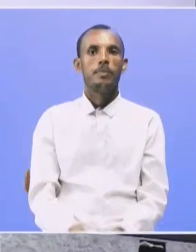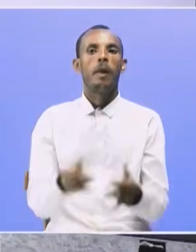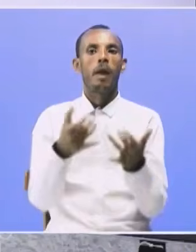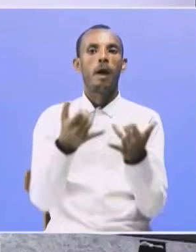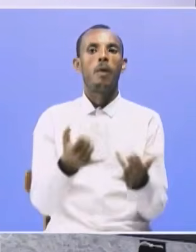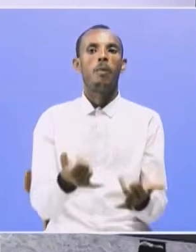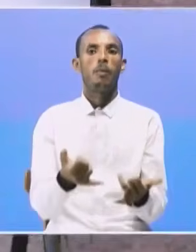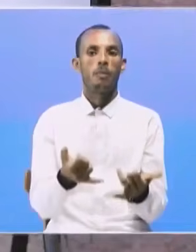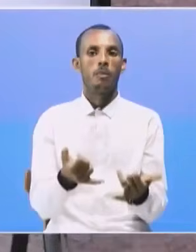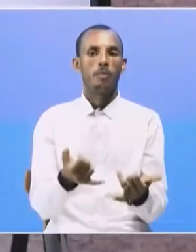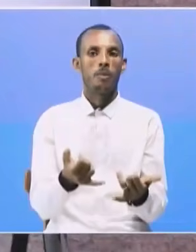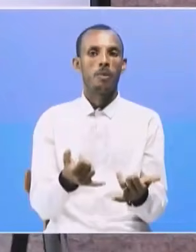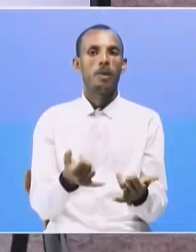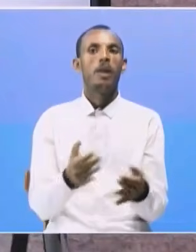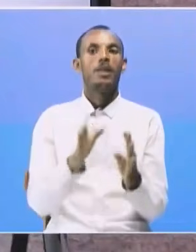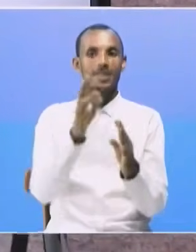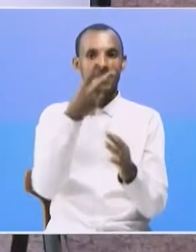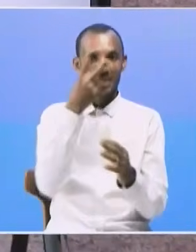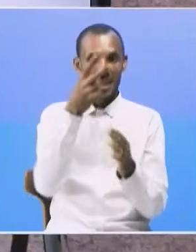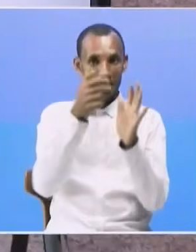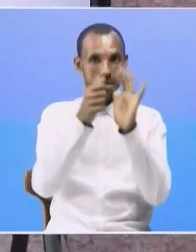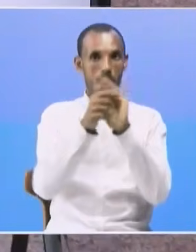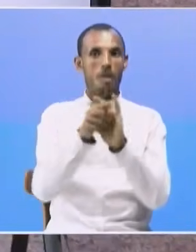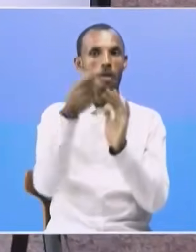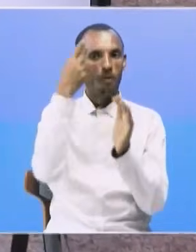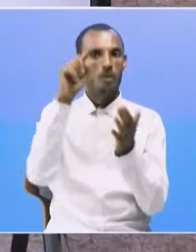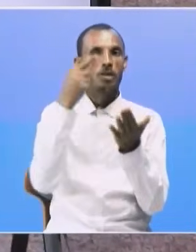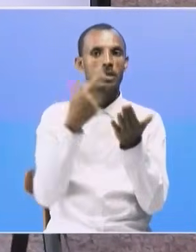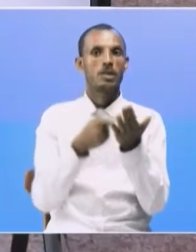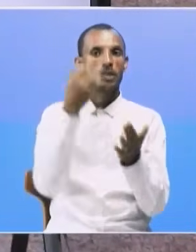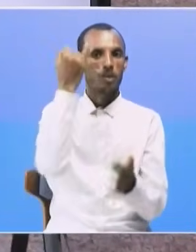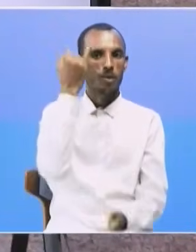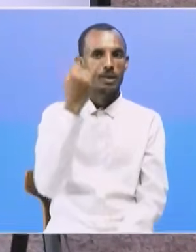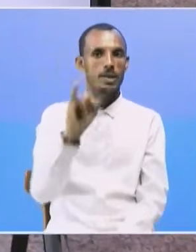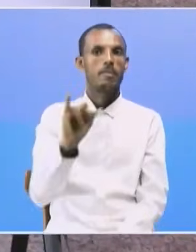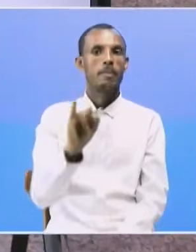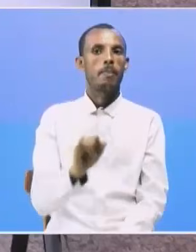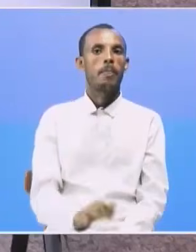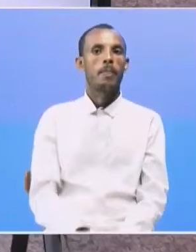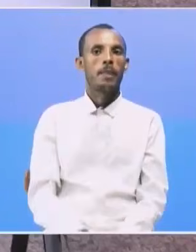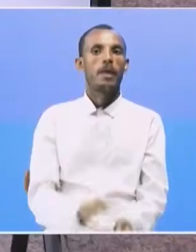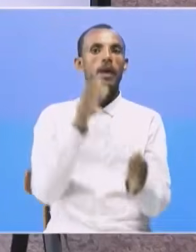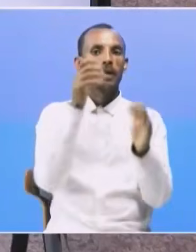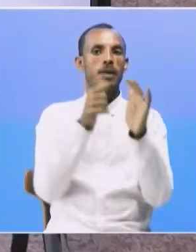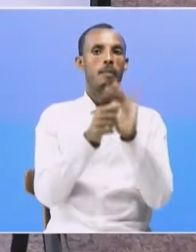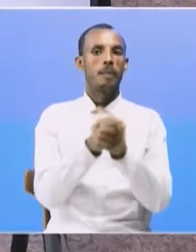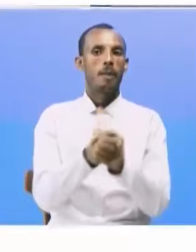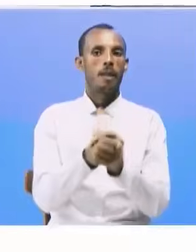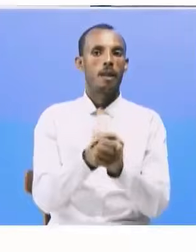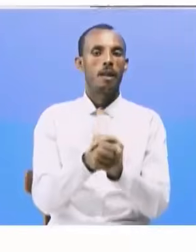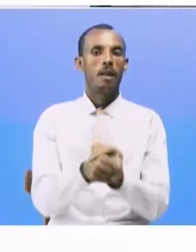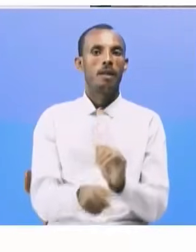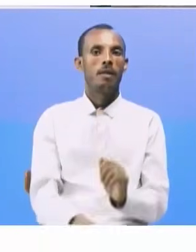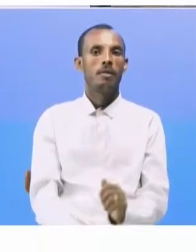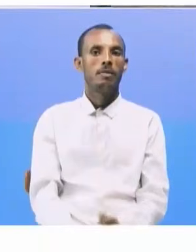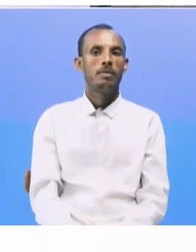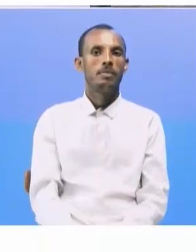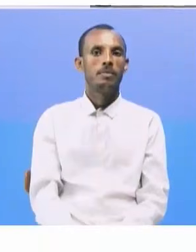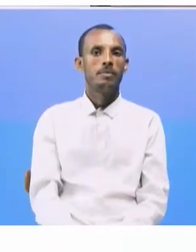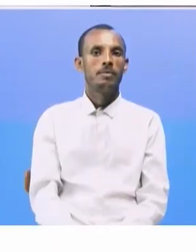Now, let's see example for this concept. Example.